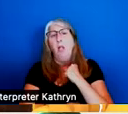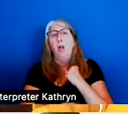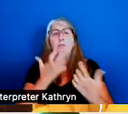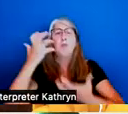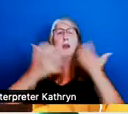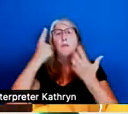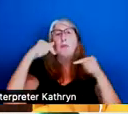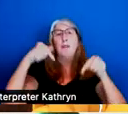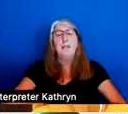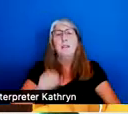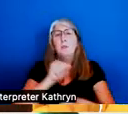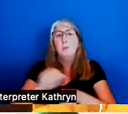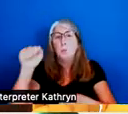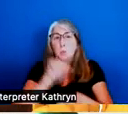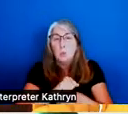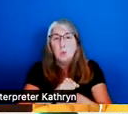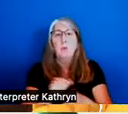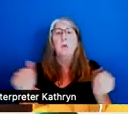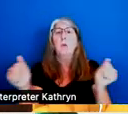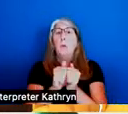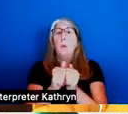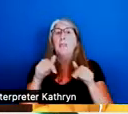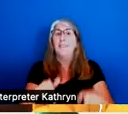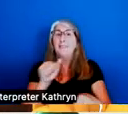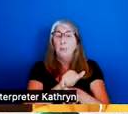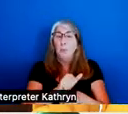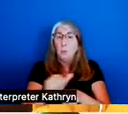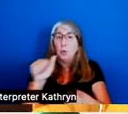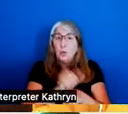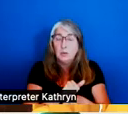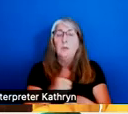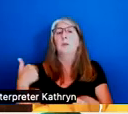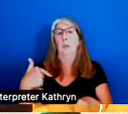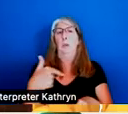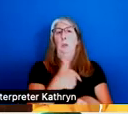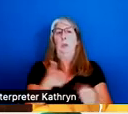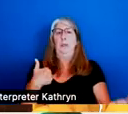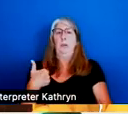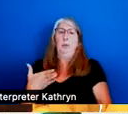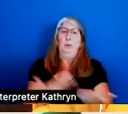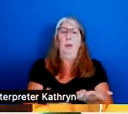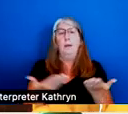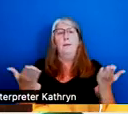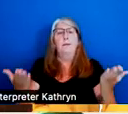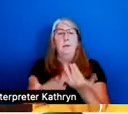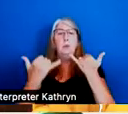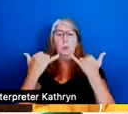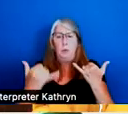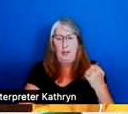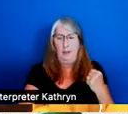in this work. With this work, we arrive here